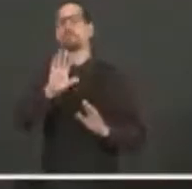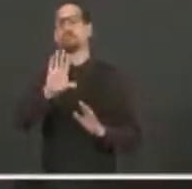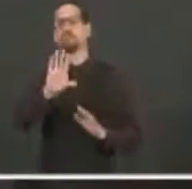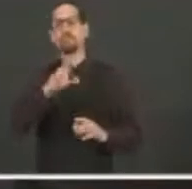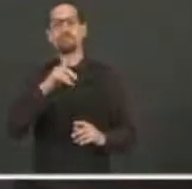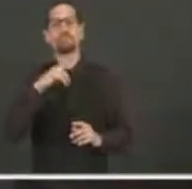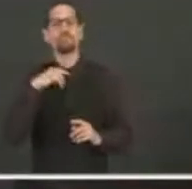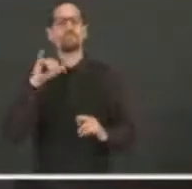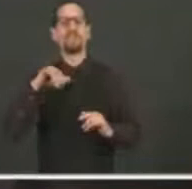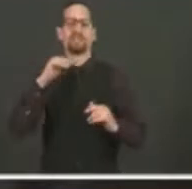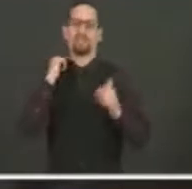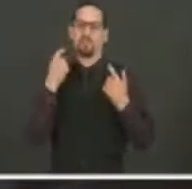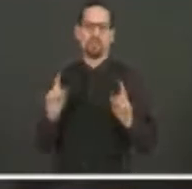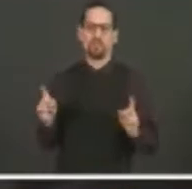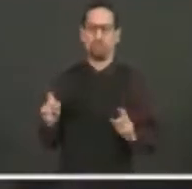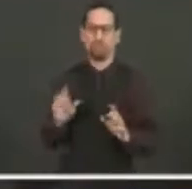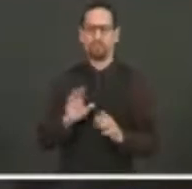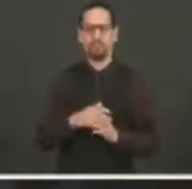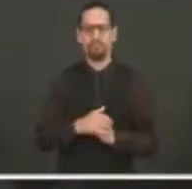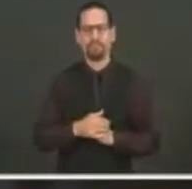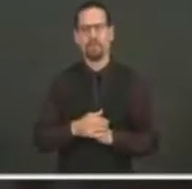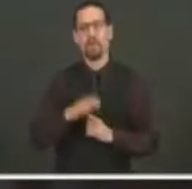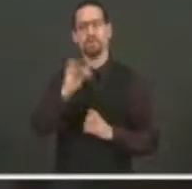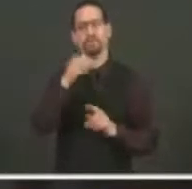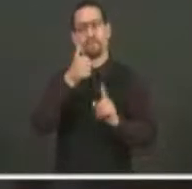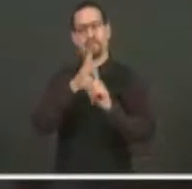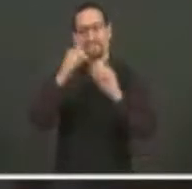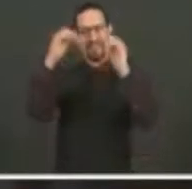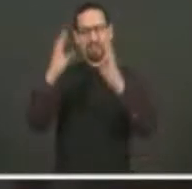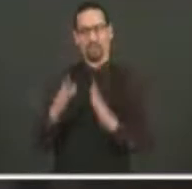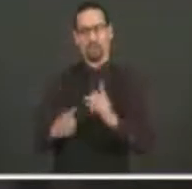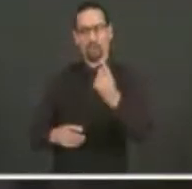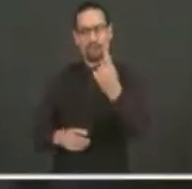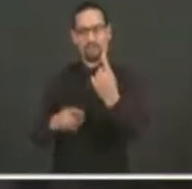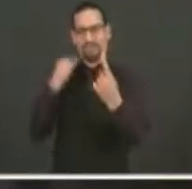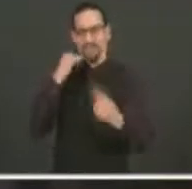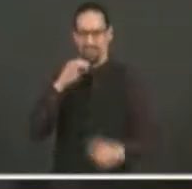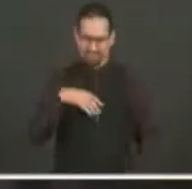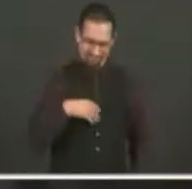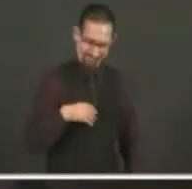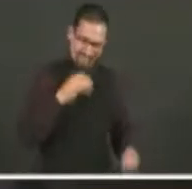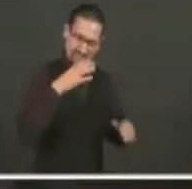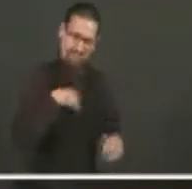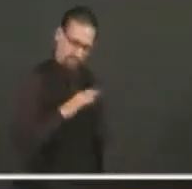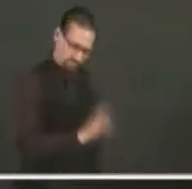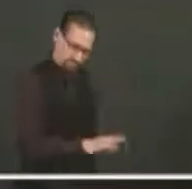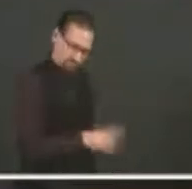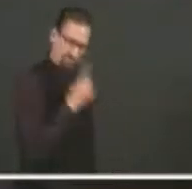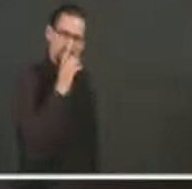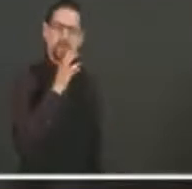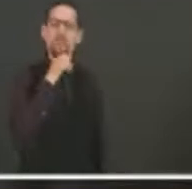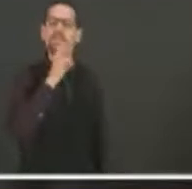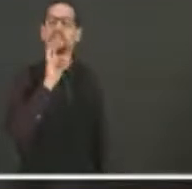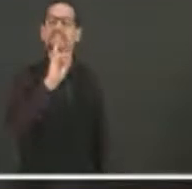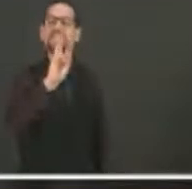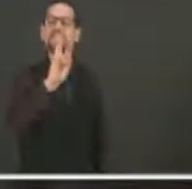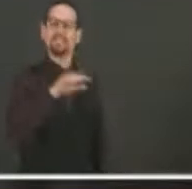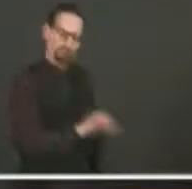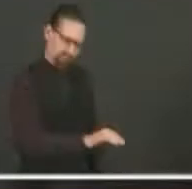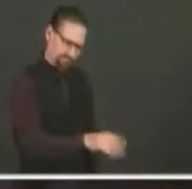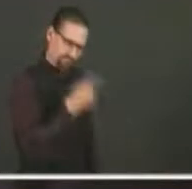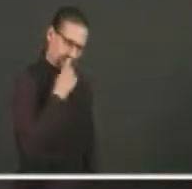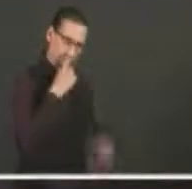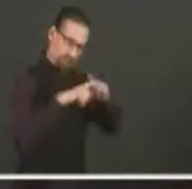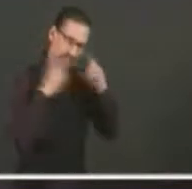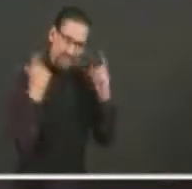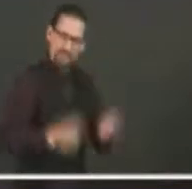you are a teacher who could convince a bunch of 6-year-olds to keep a mask on and stay 6 feet apart, God bless you,